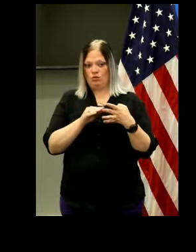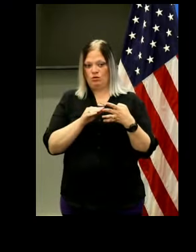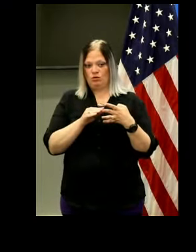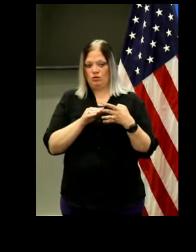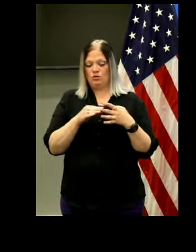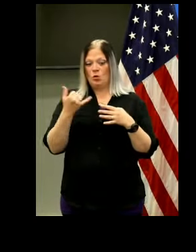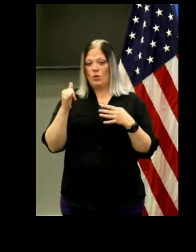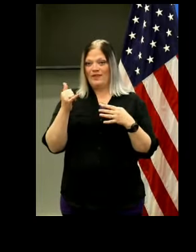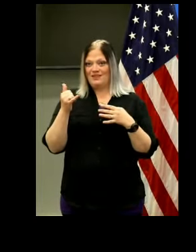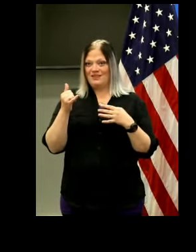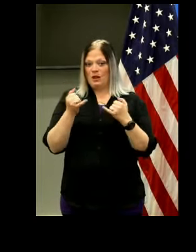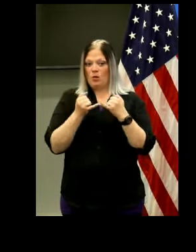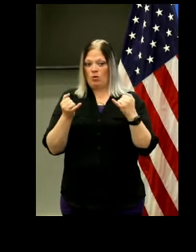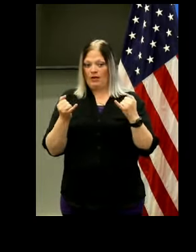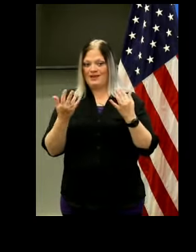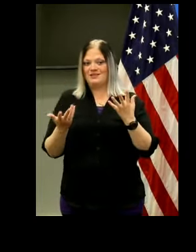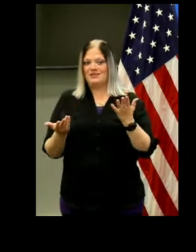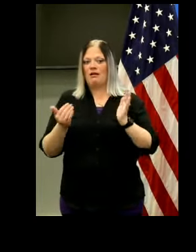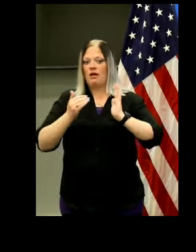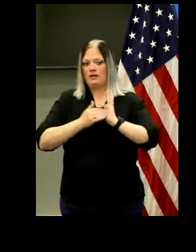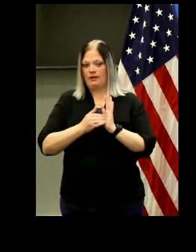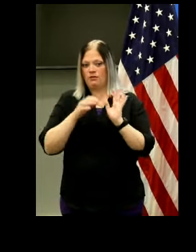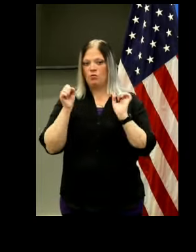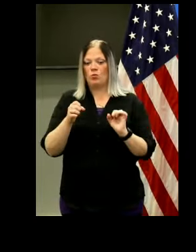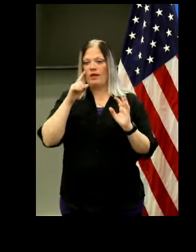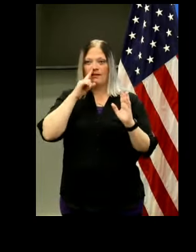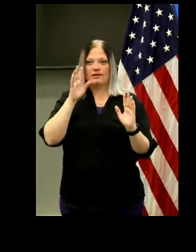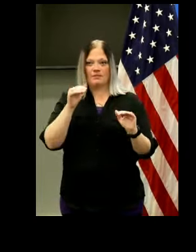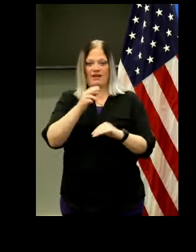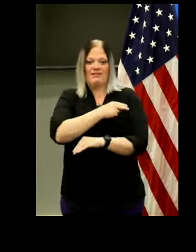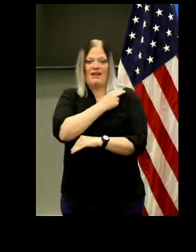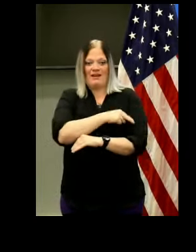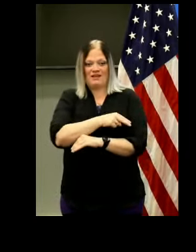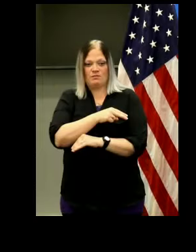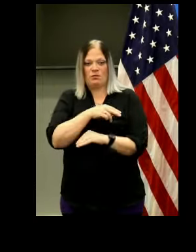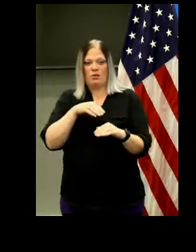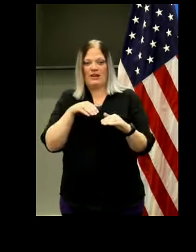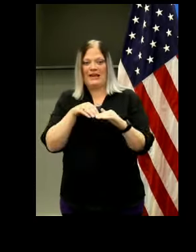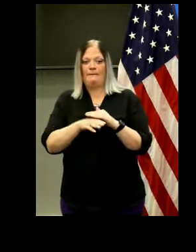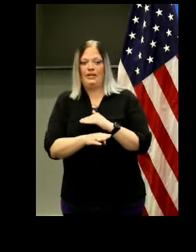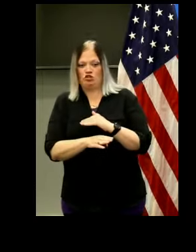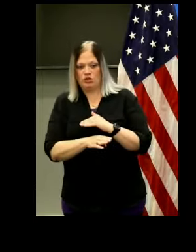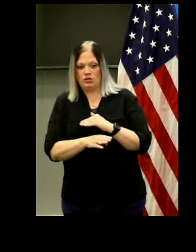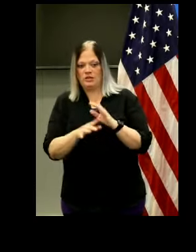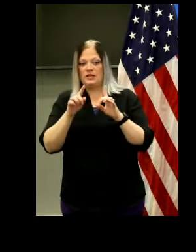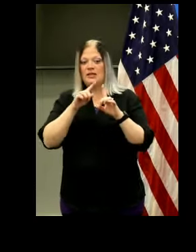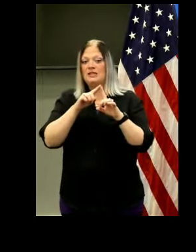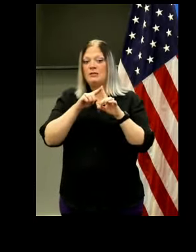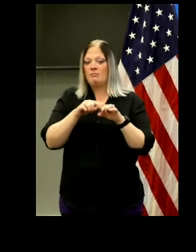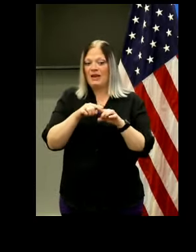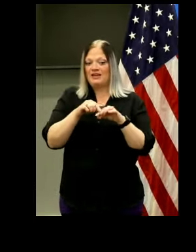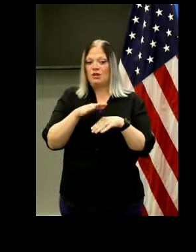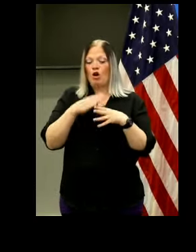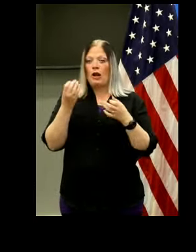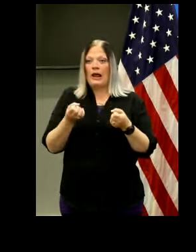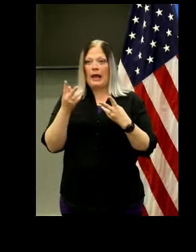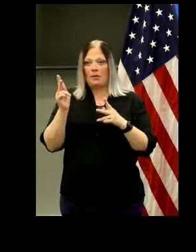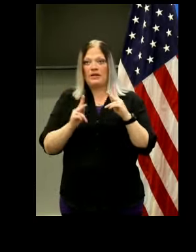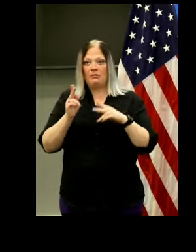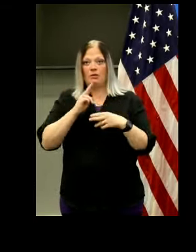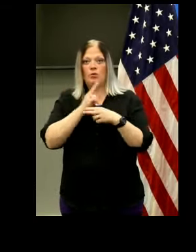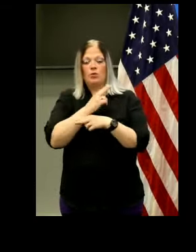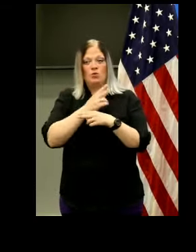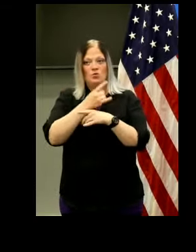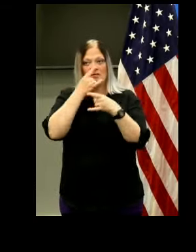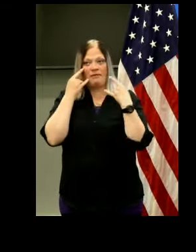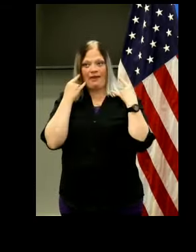lines correspond to, again, what we would expect our hospital admissions would be, depending on the proportion of people that wear face